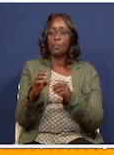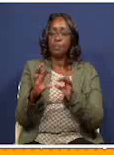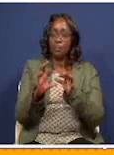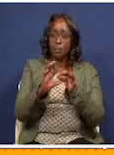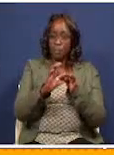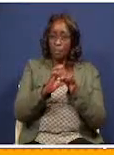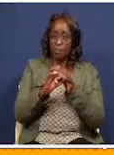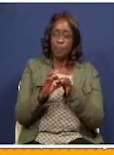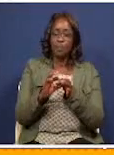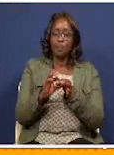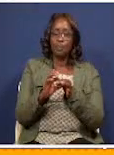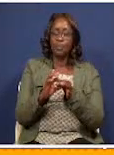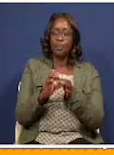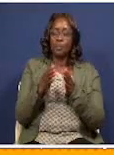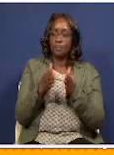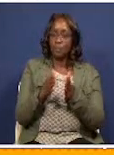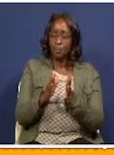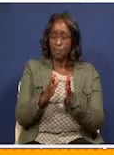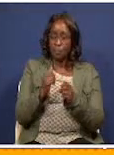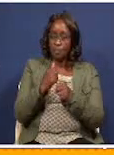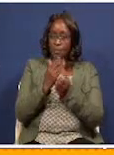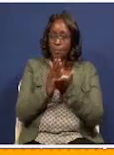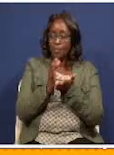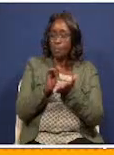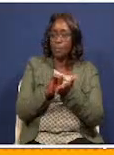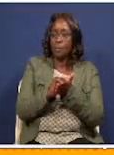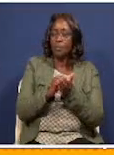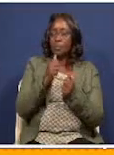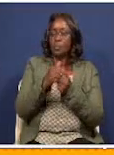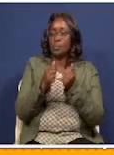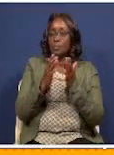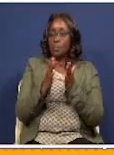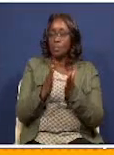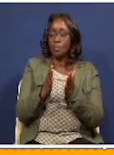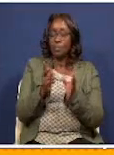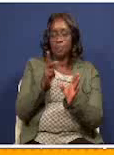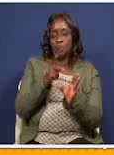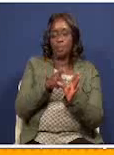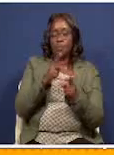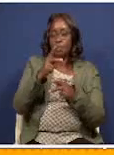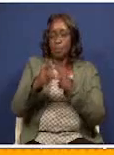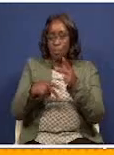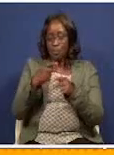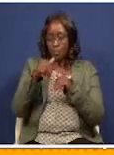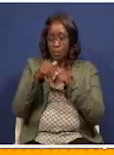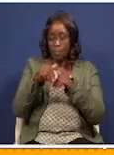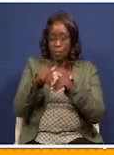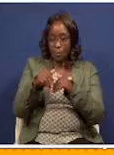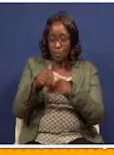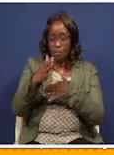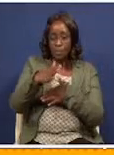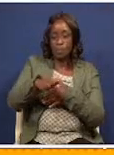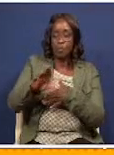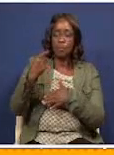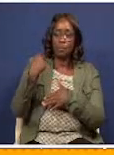this is a dedicated channel that ensures that everyone who has participated in this process can follow the proceedings of Parliament.